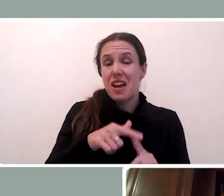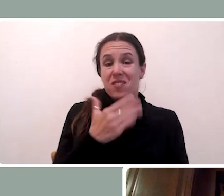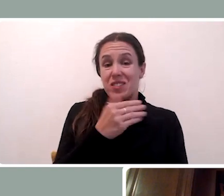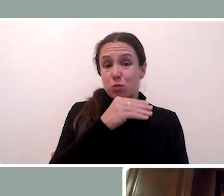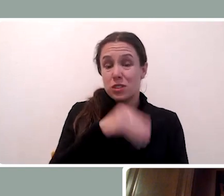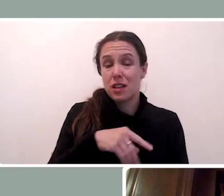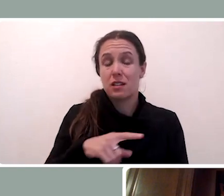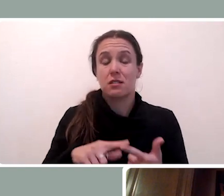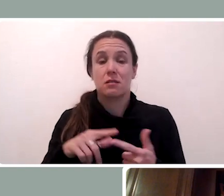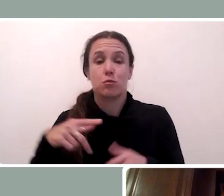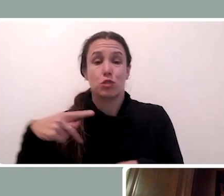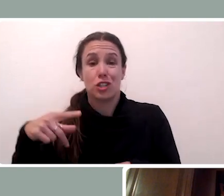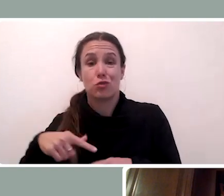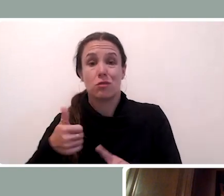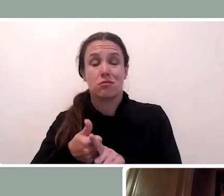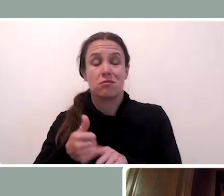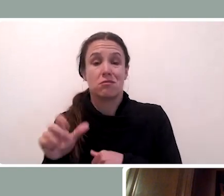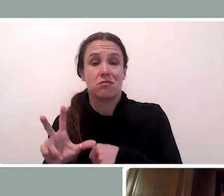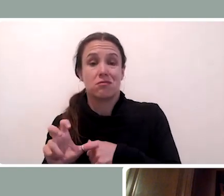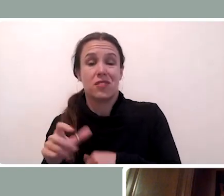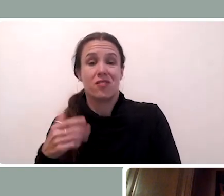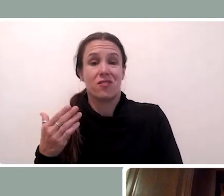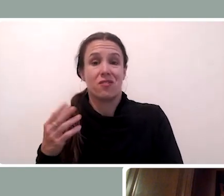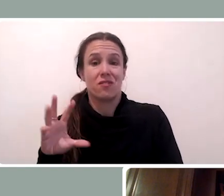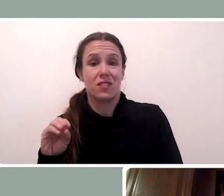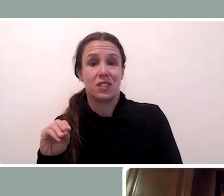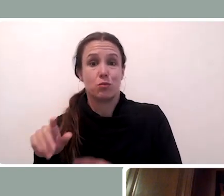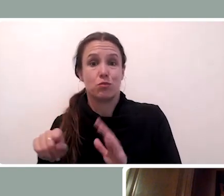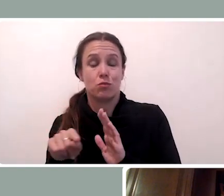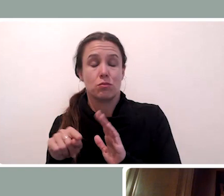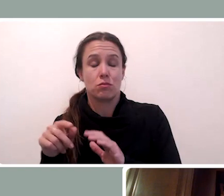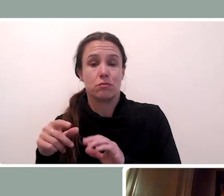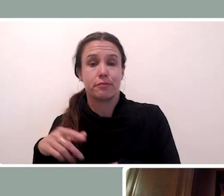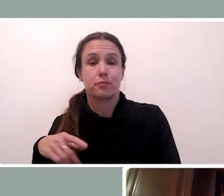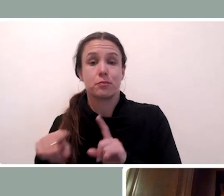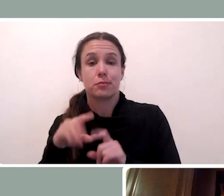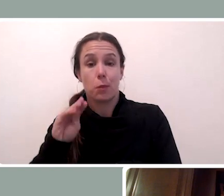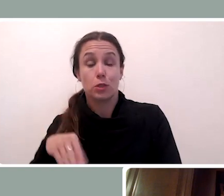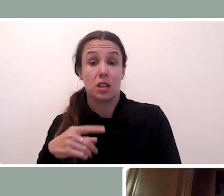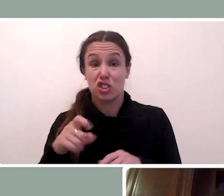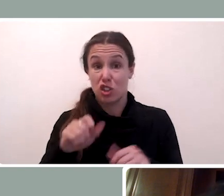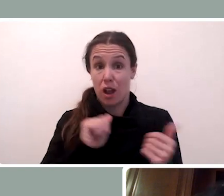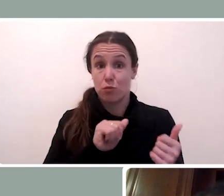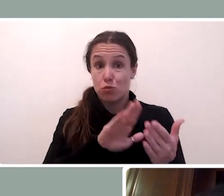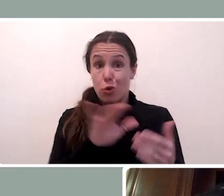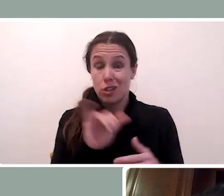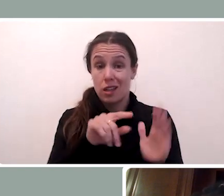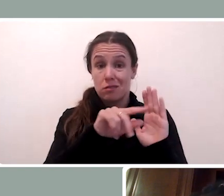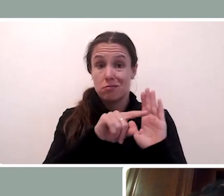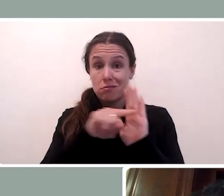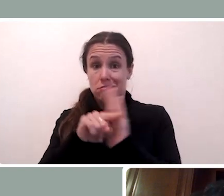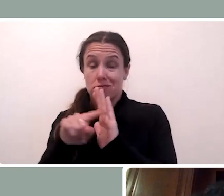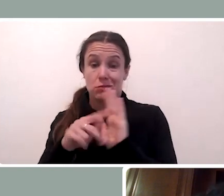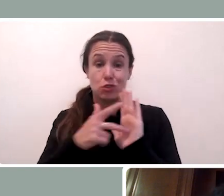was 15%. And I was debating, should I treat her like a triple negative? Because sometimes these will behave like triple negative, or should I treat them like estrogen